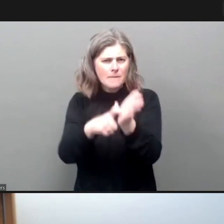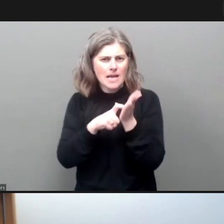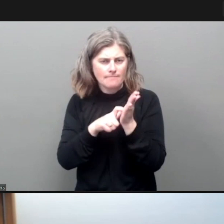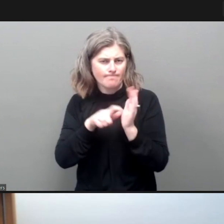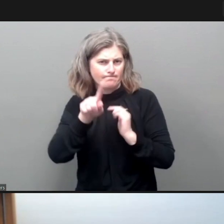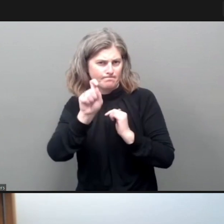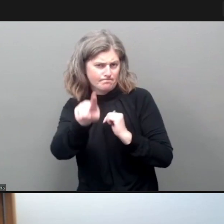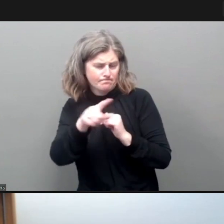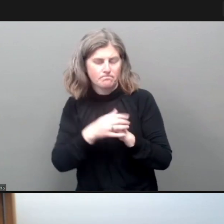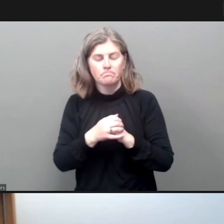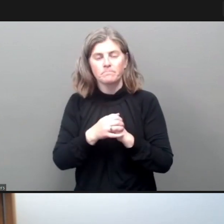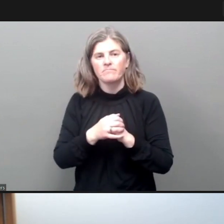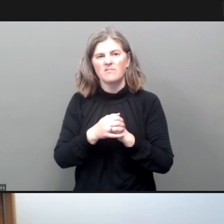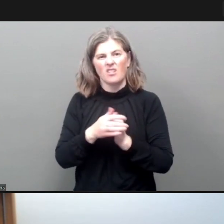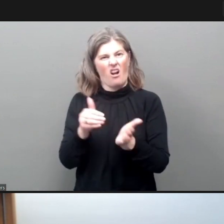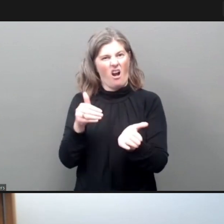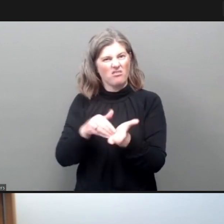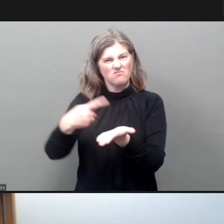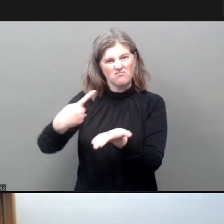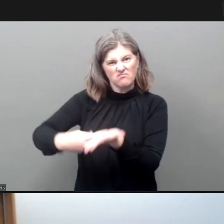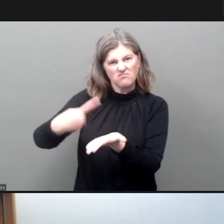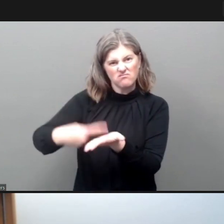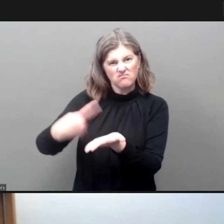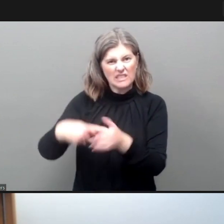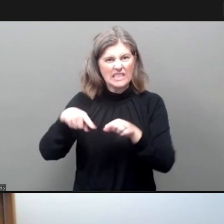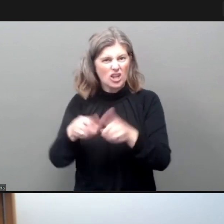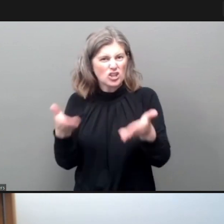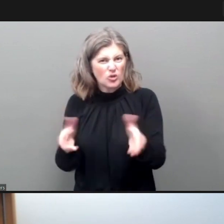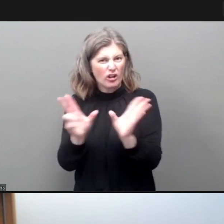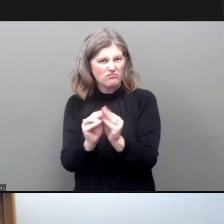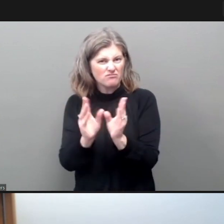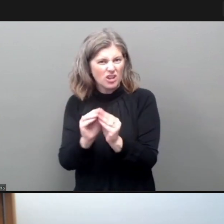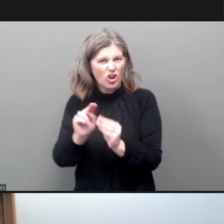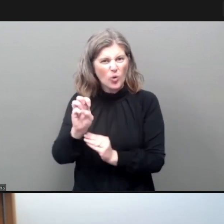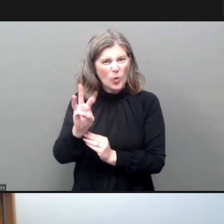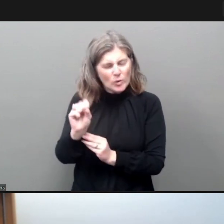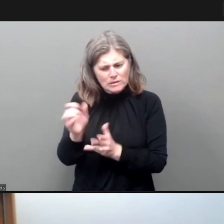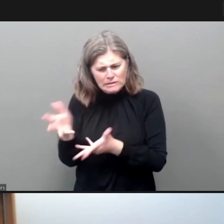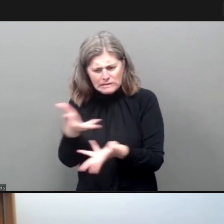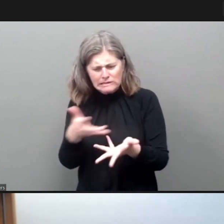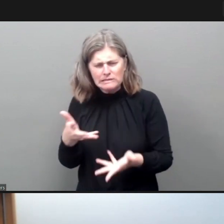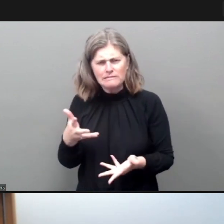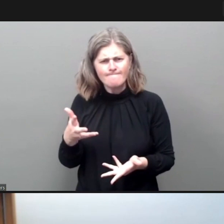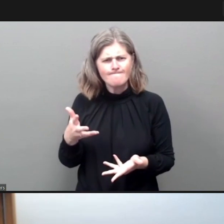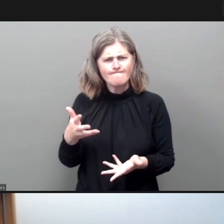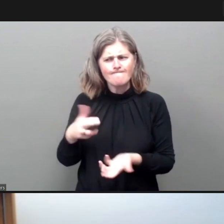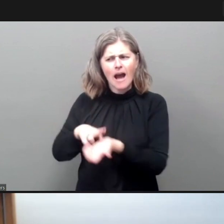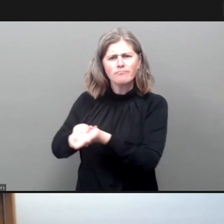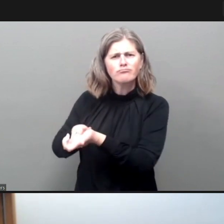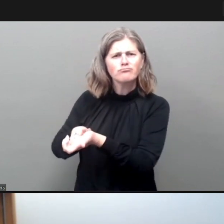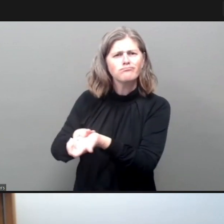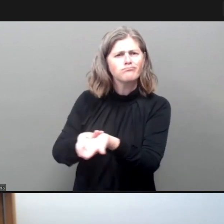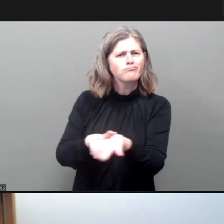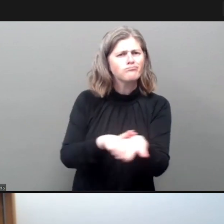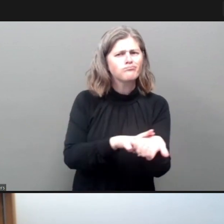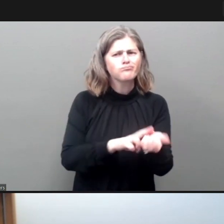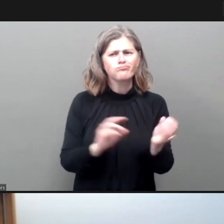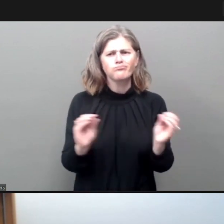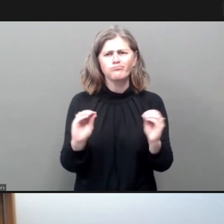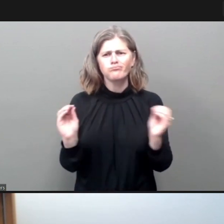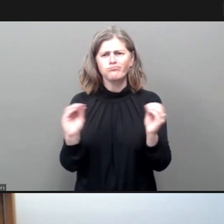something that often gets talked about here in the newsroom, but I don't get a sense that there have been